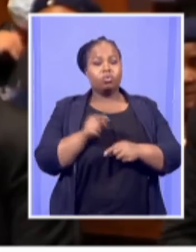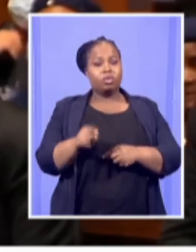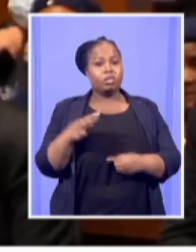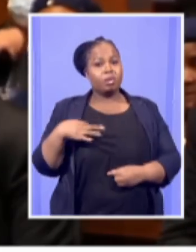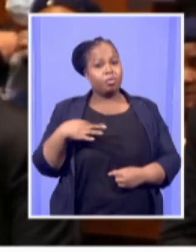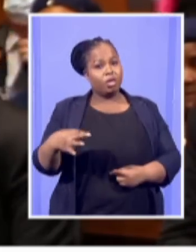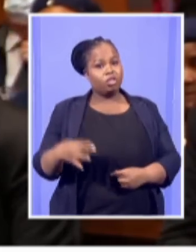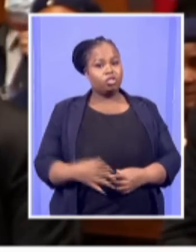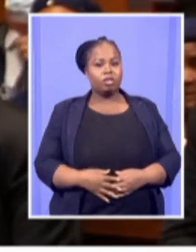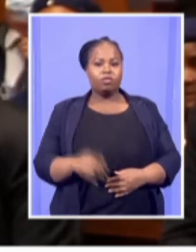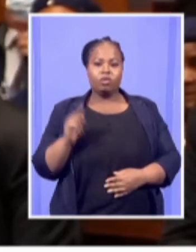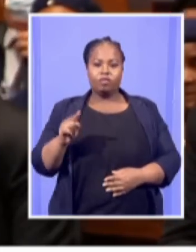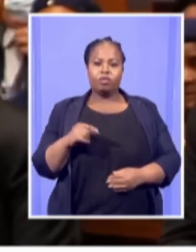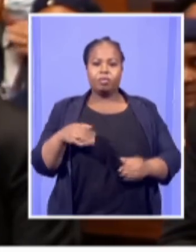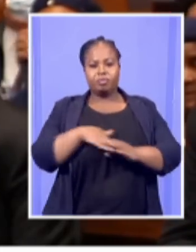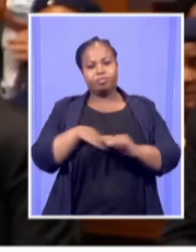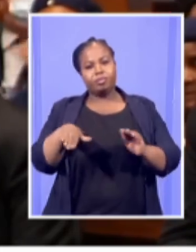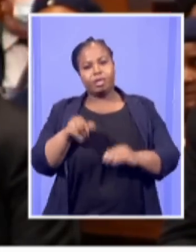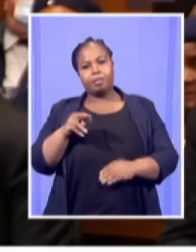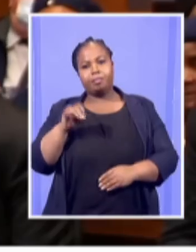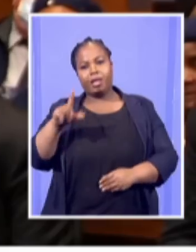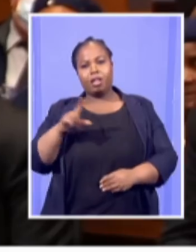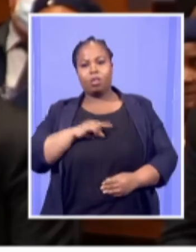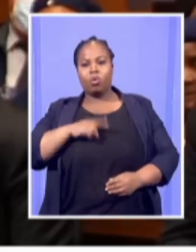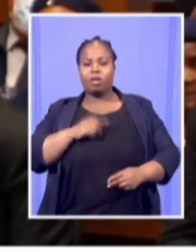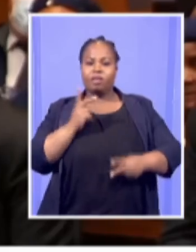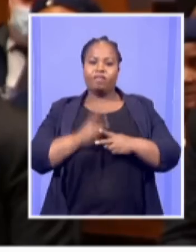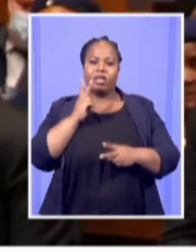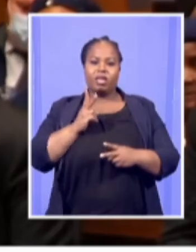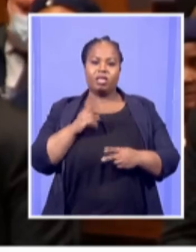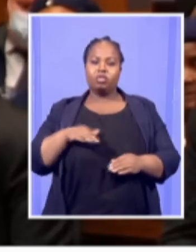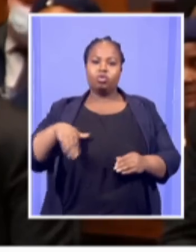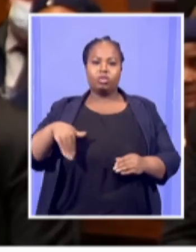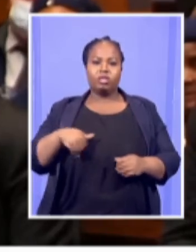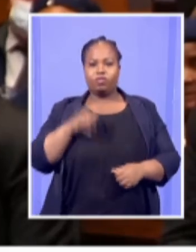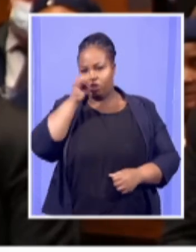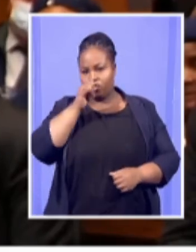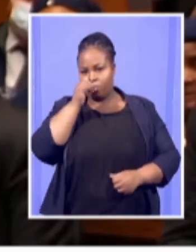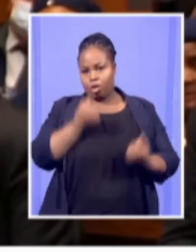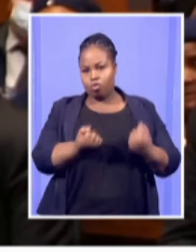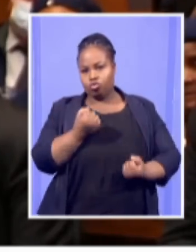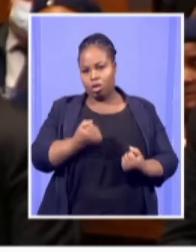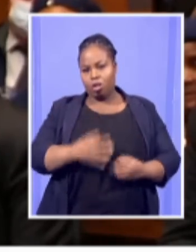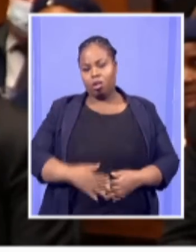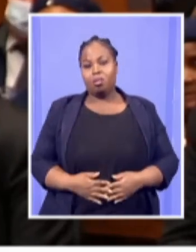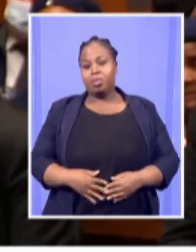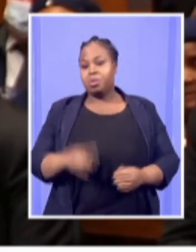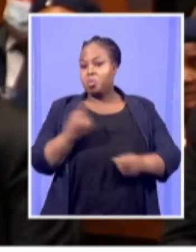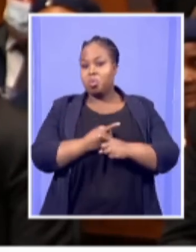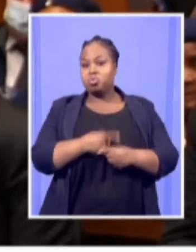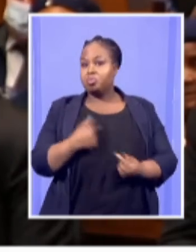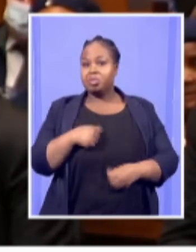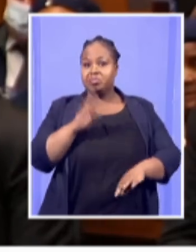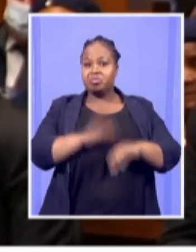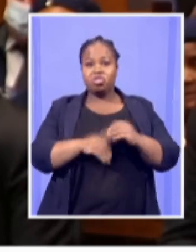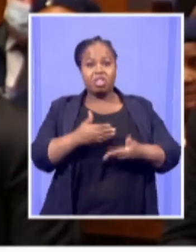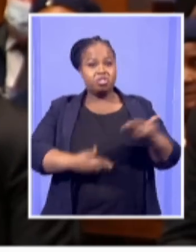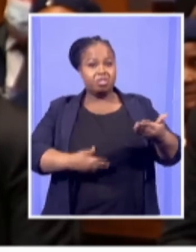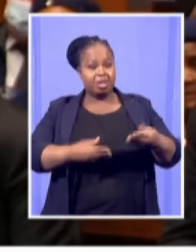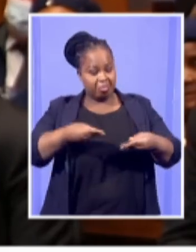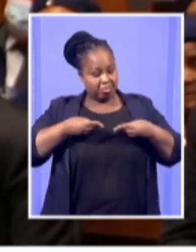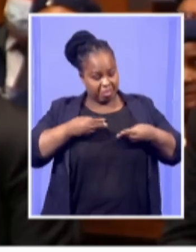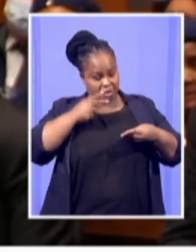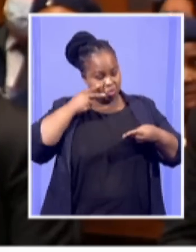This is an application for my release on bail pending the finalization of the criminal trial. I have not had sight of the charge sheet in this matter, but